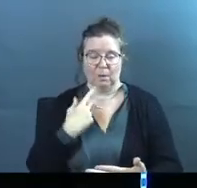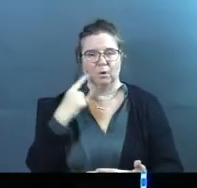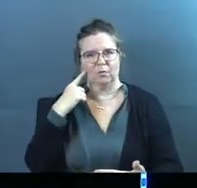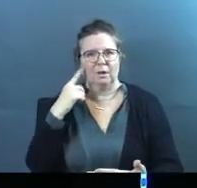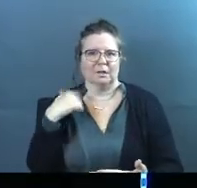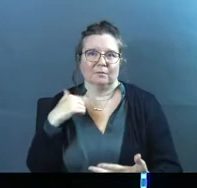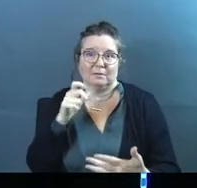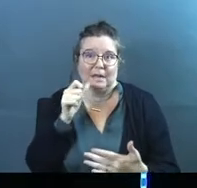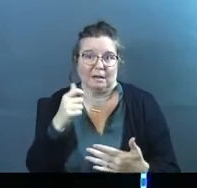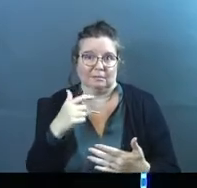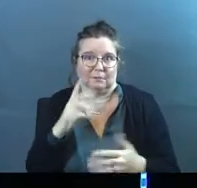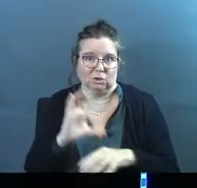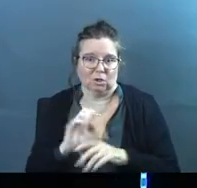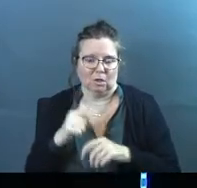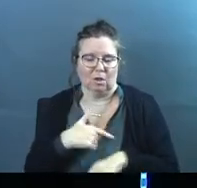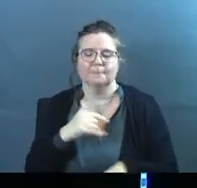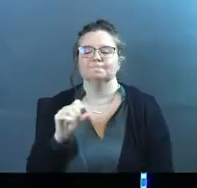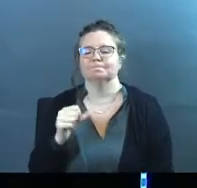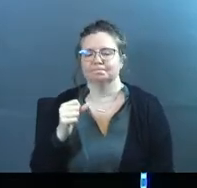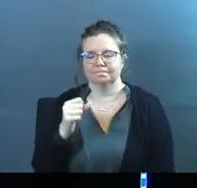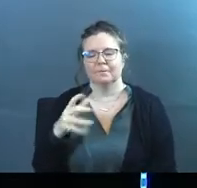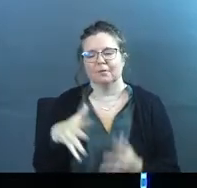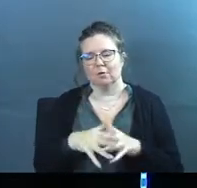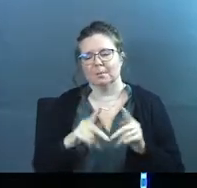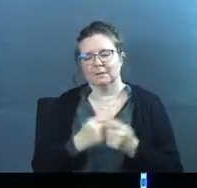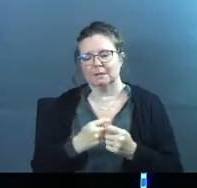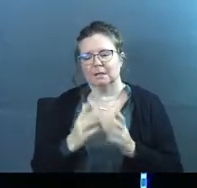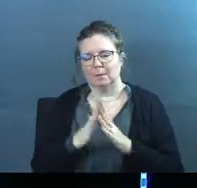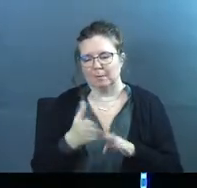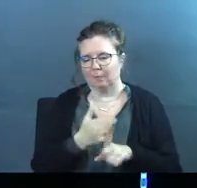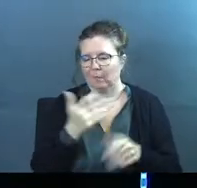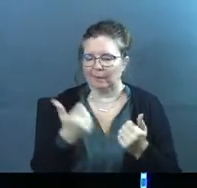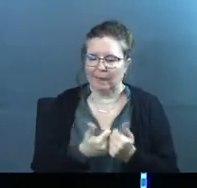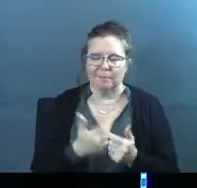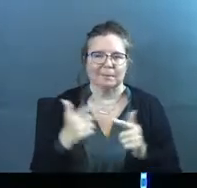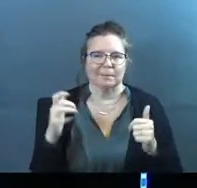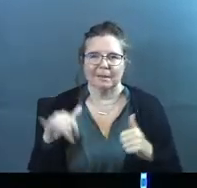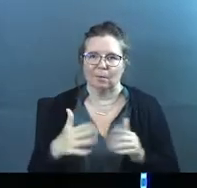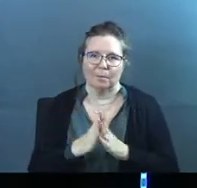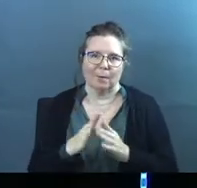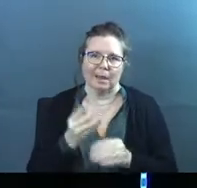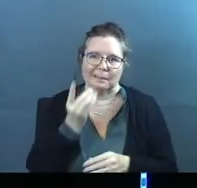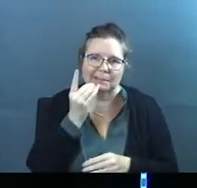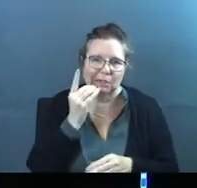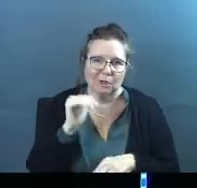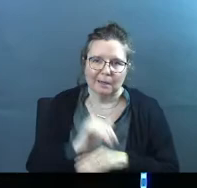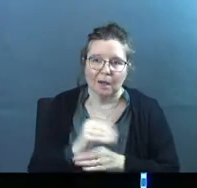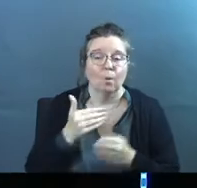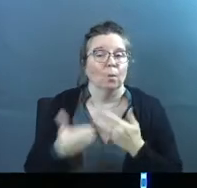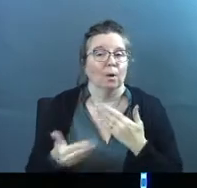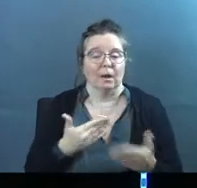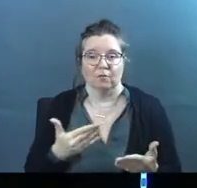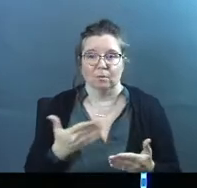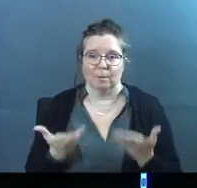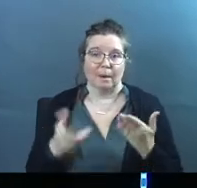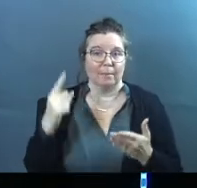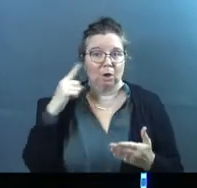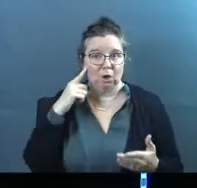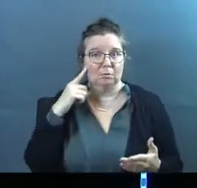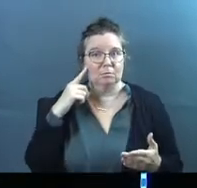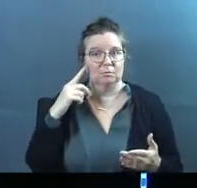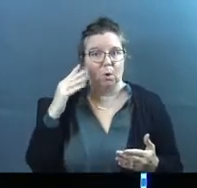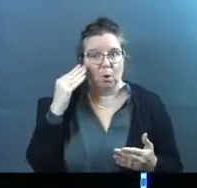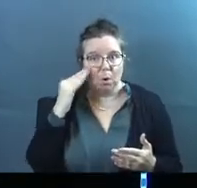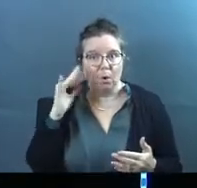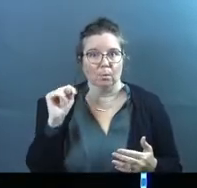probably heard that, even if you haven't been in church a long time, you're like, yep, football team, he's prayed for every game. You know what mean? It's like something like pray at dinner every night, whatever that may be. We've probably heard it.